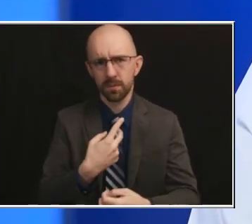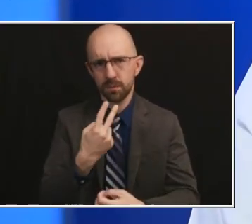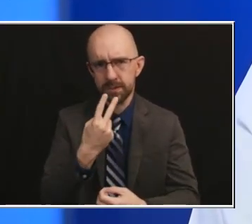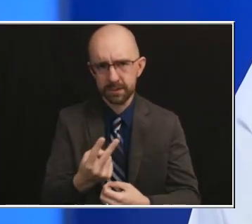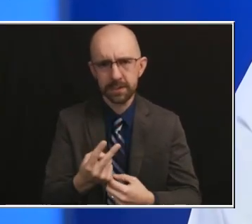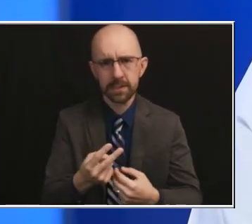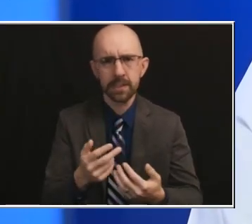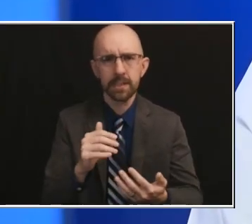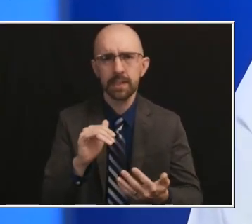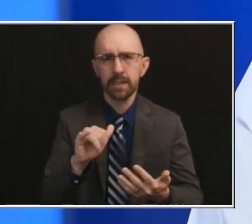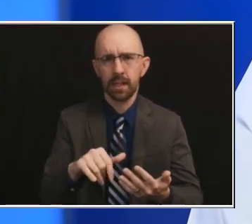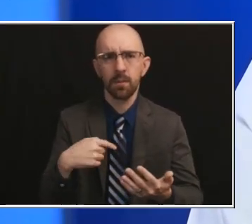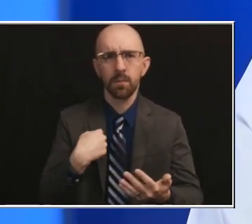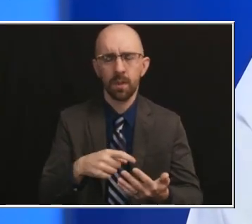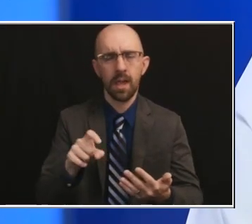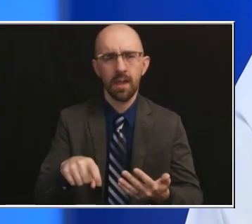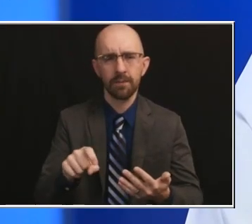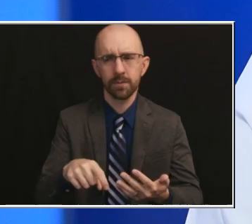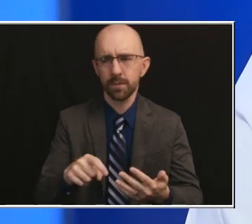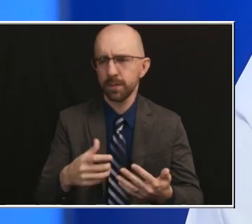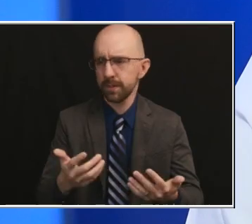have to